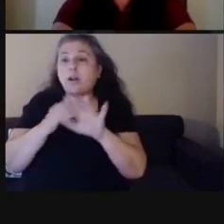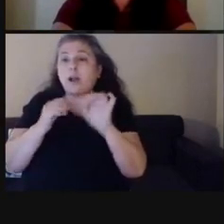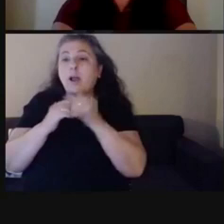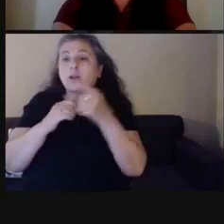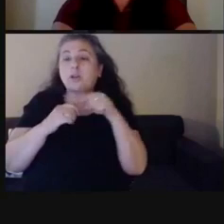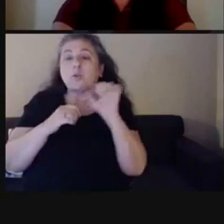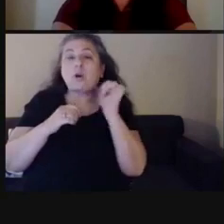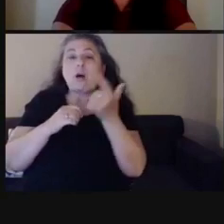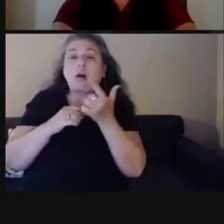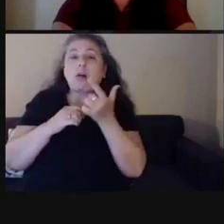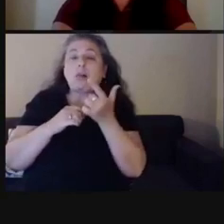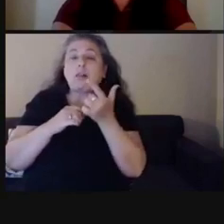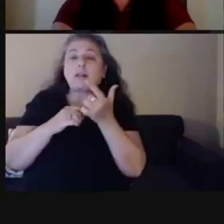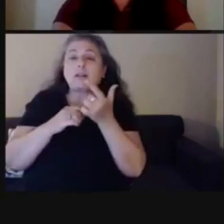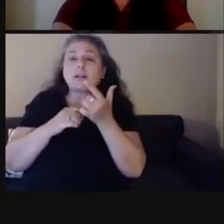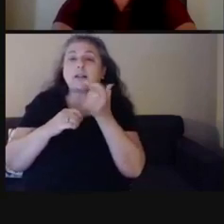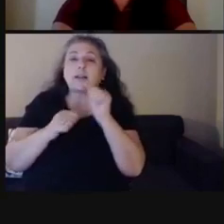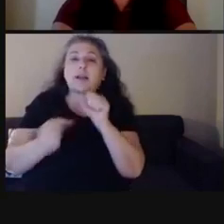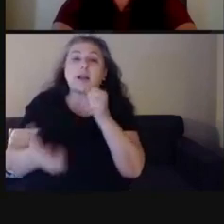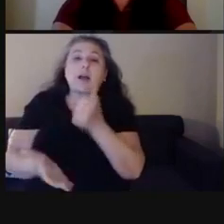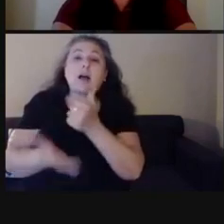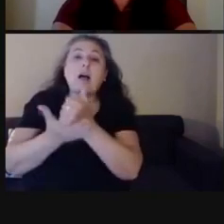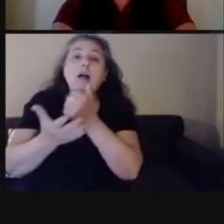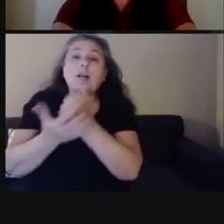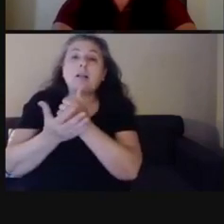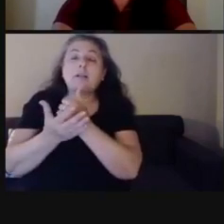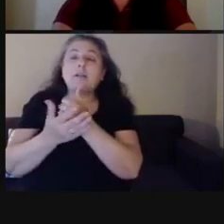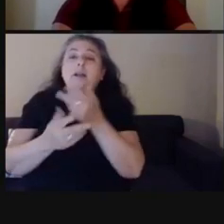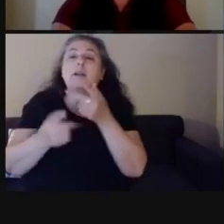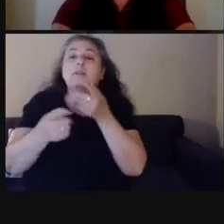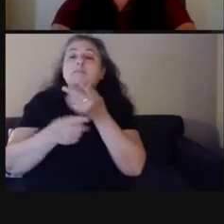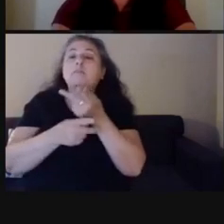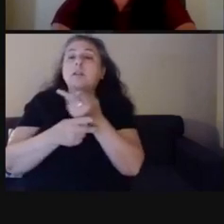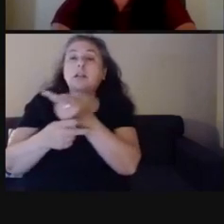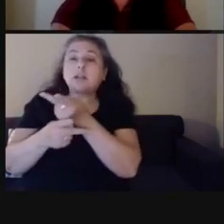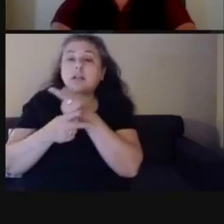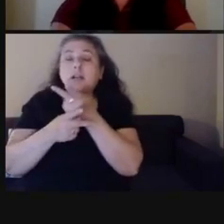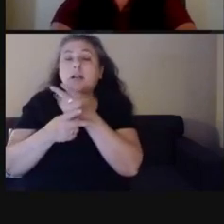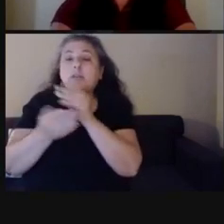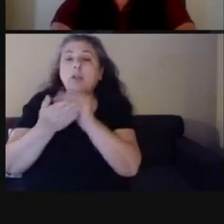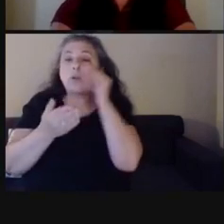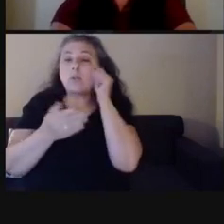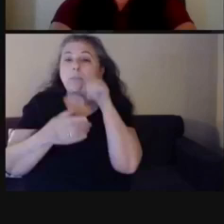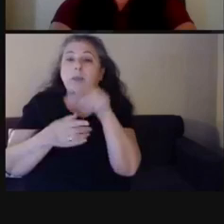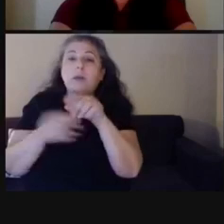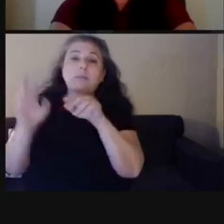all can help steward and learn from them.